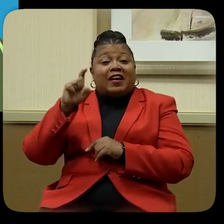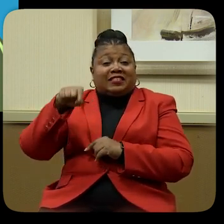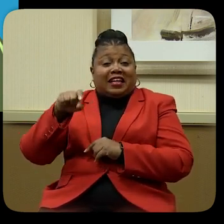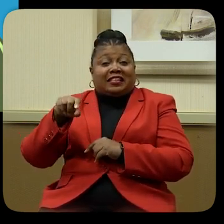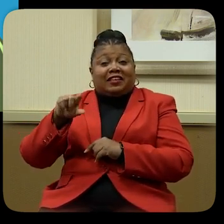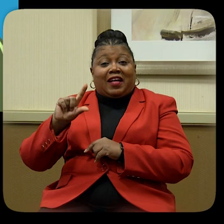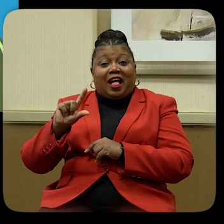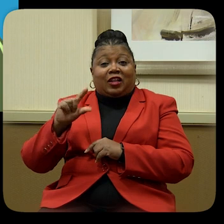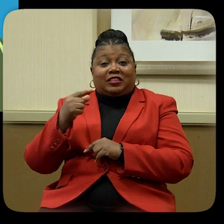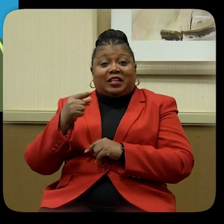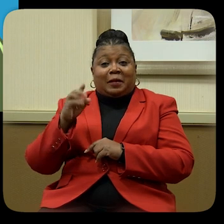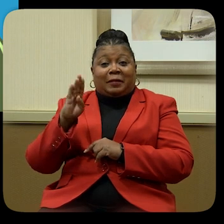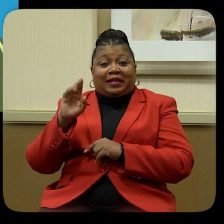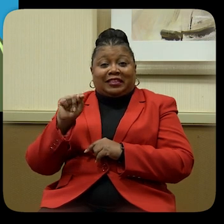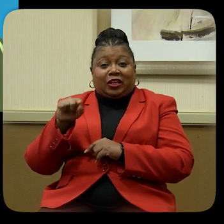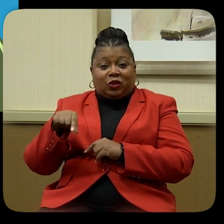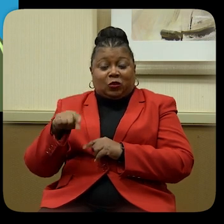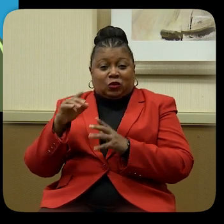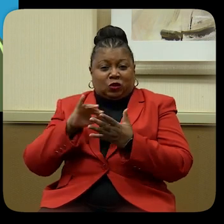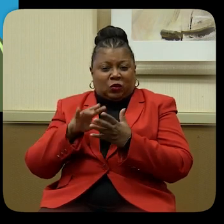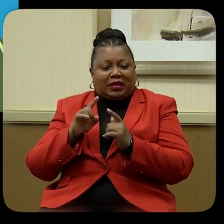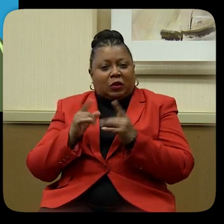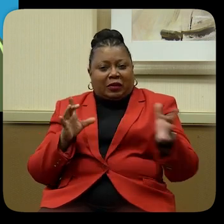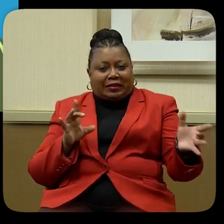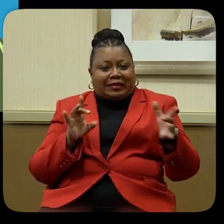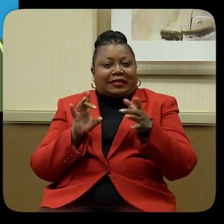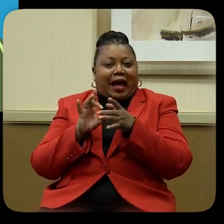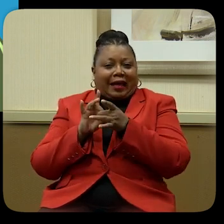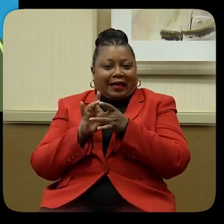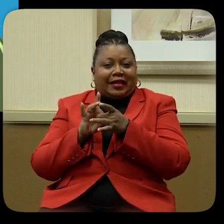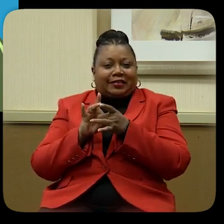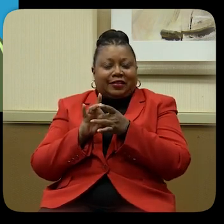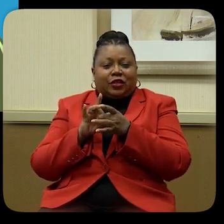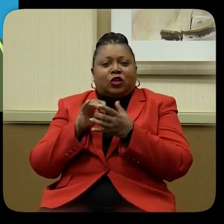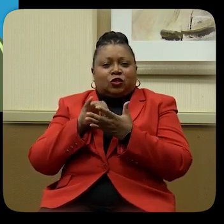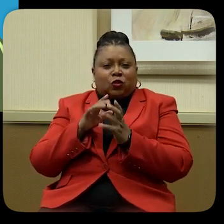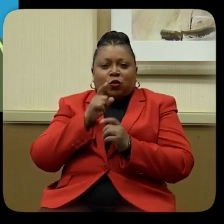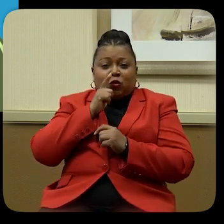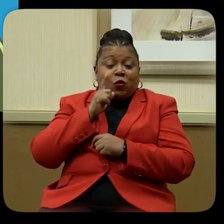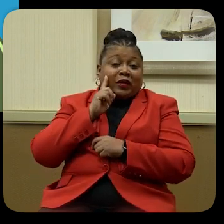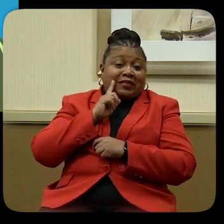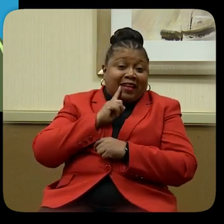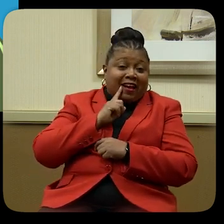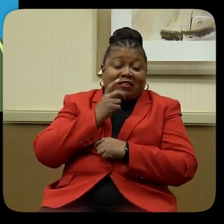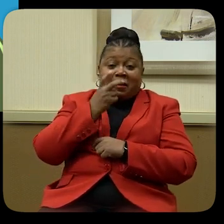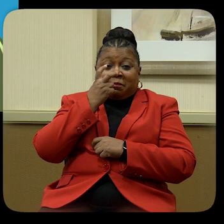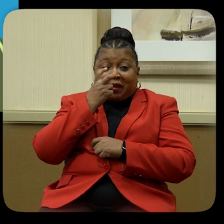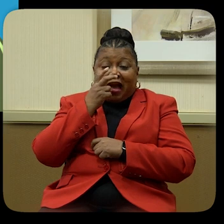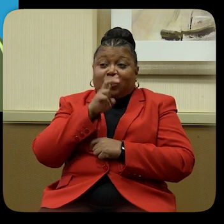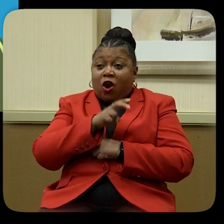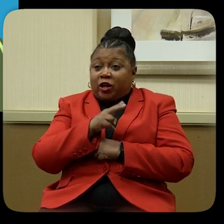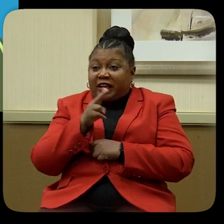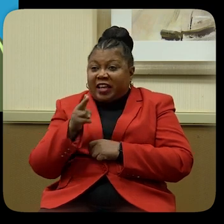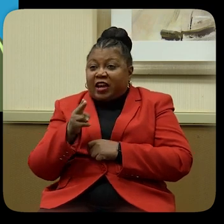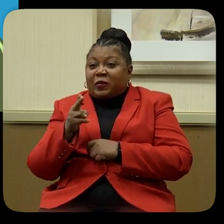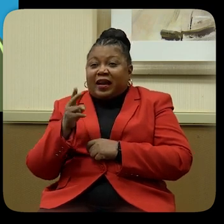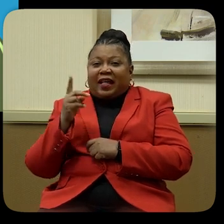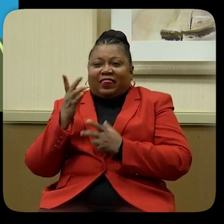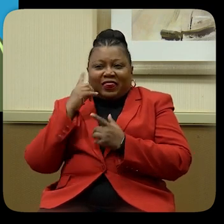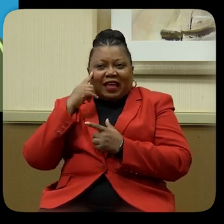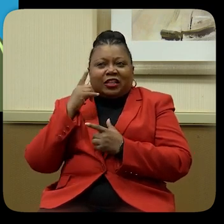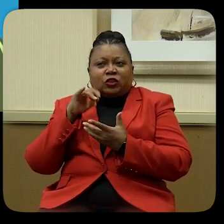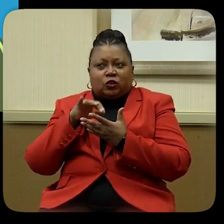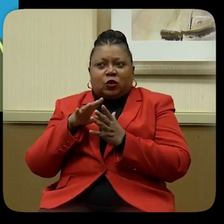LGBTQ students. And I'm hoping that we can kind of tie in students who are deaf, blind, hard of hearing,